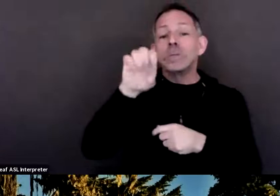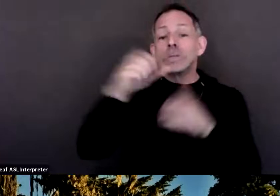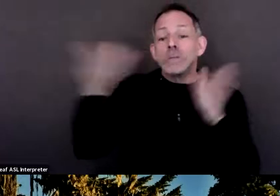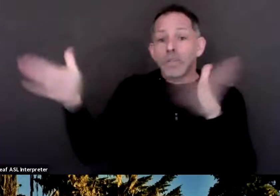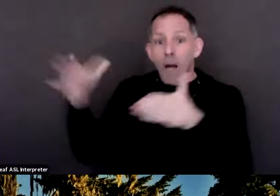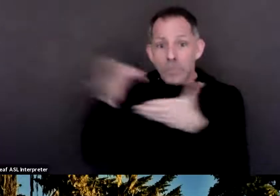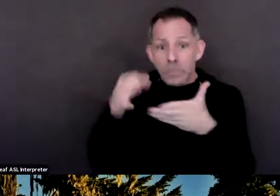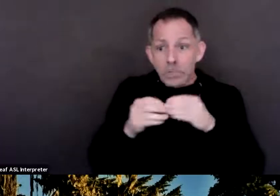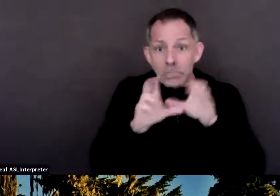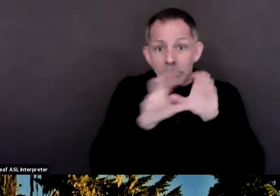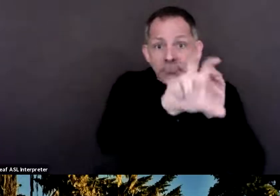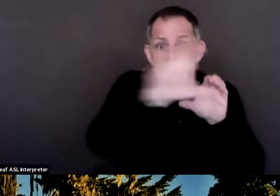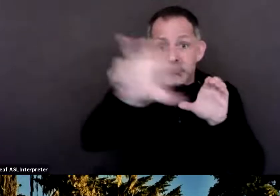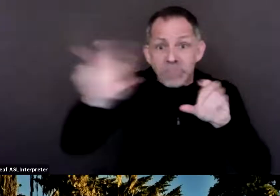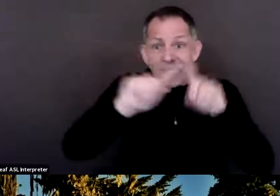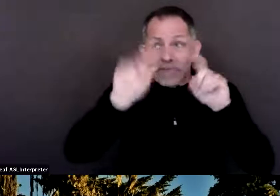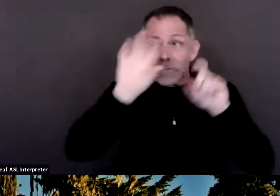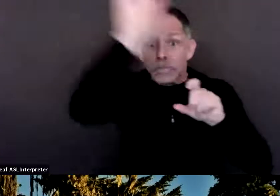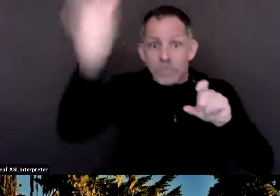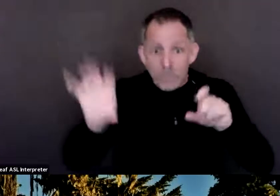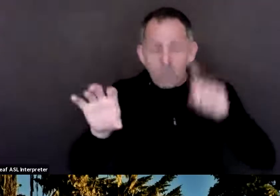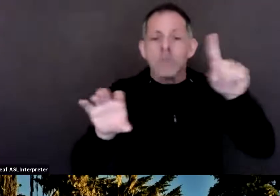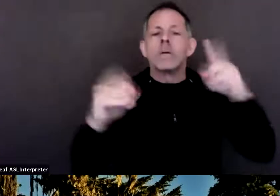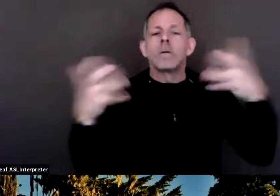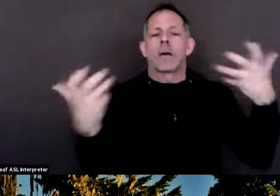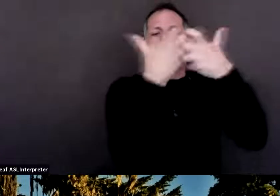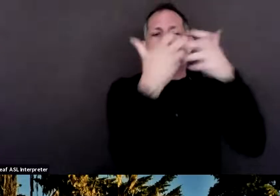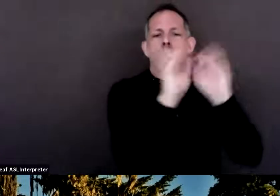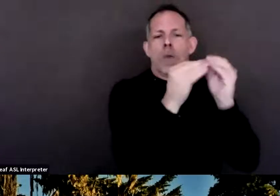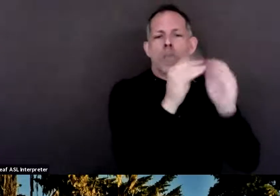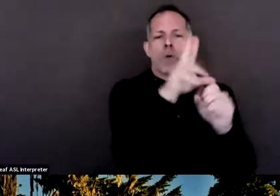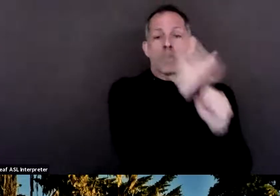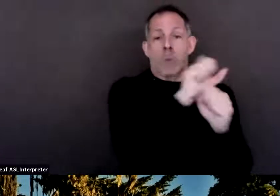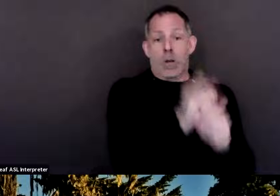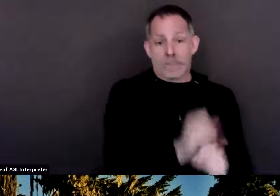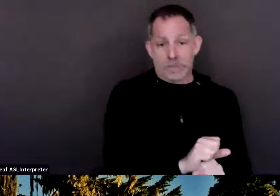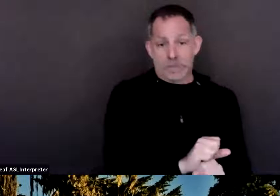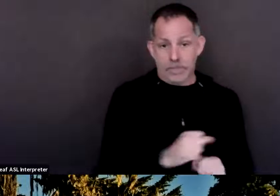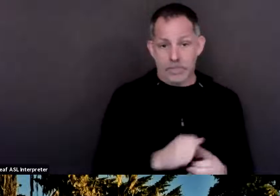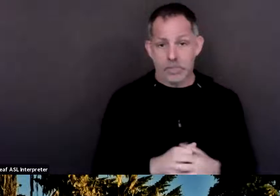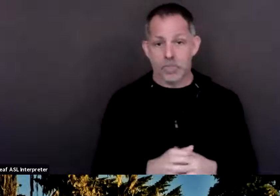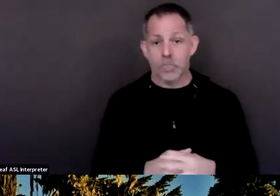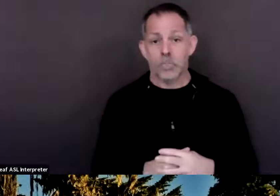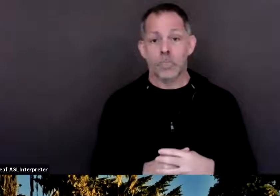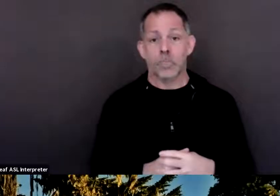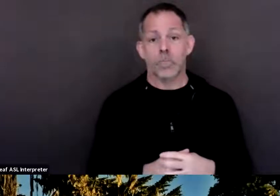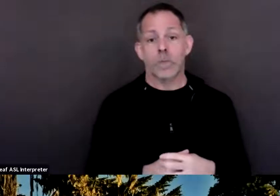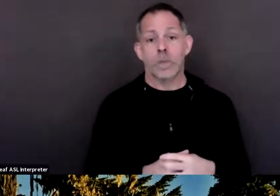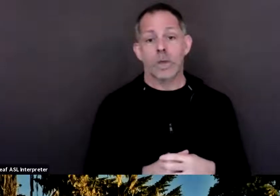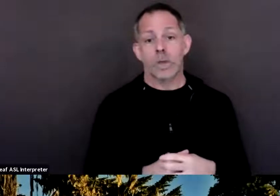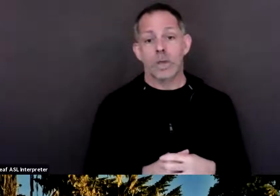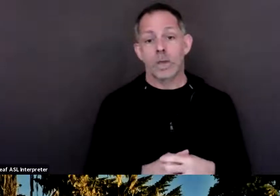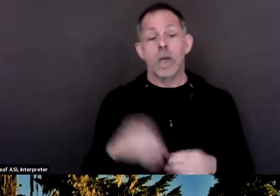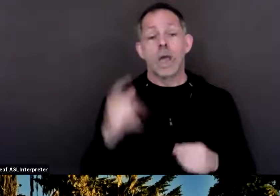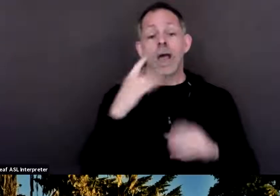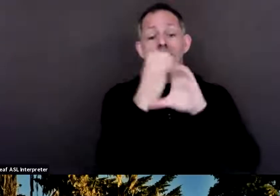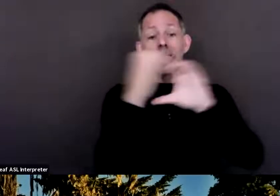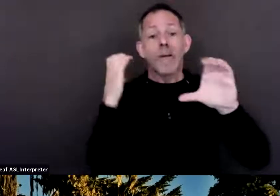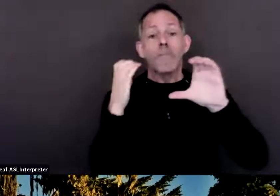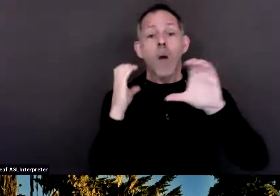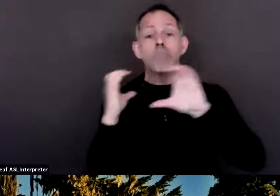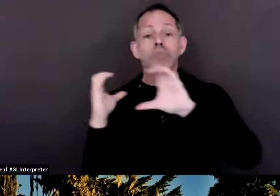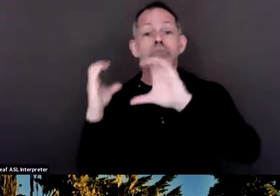there is an allocation that goes to our mobile teams, that there is an allocation that goes to the community-based